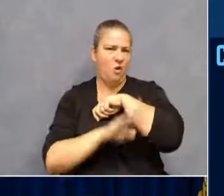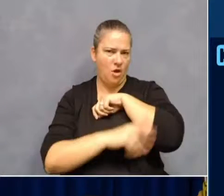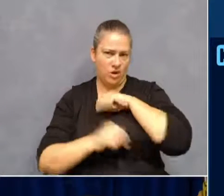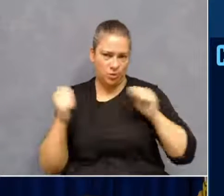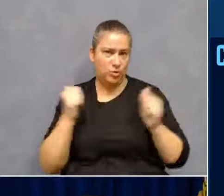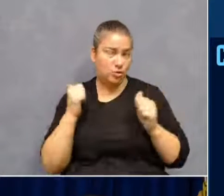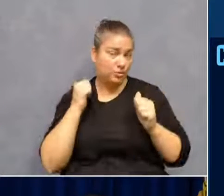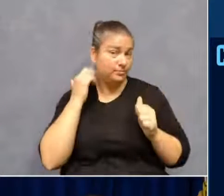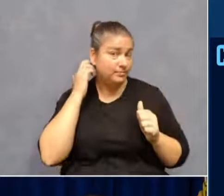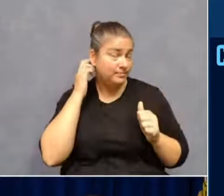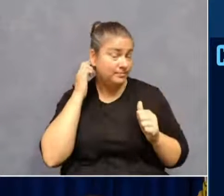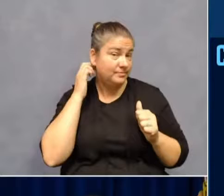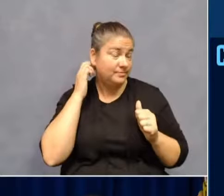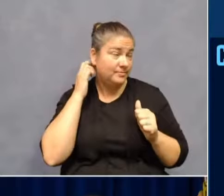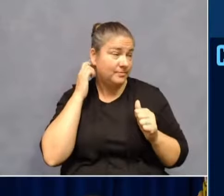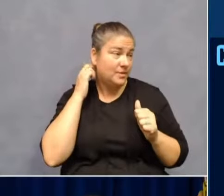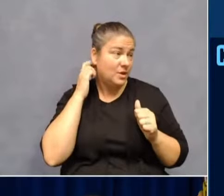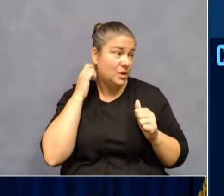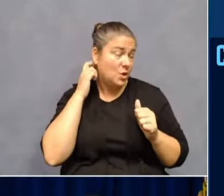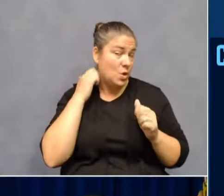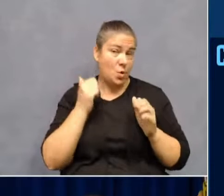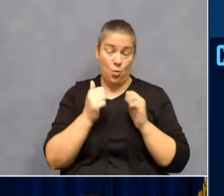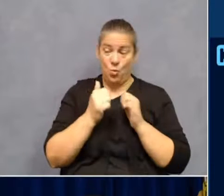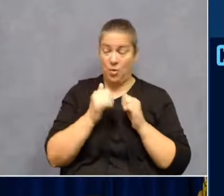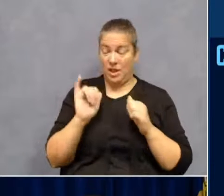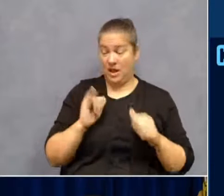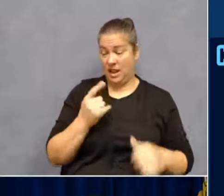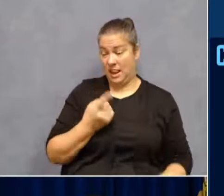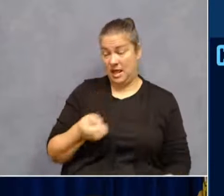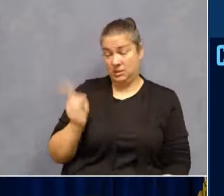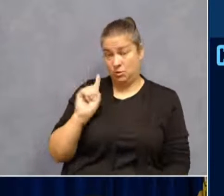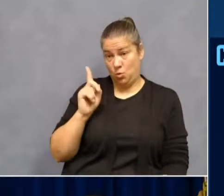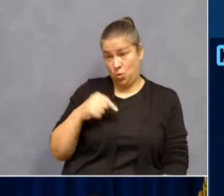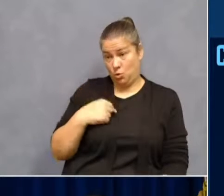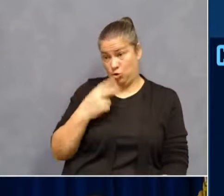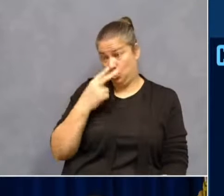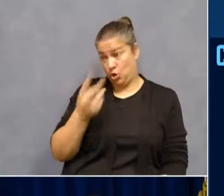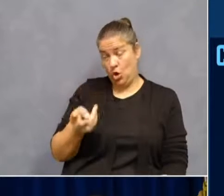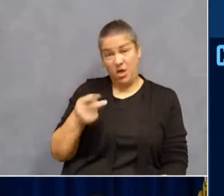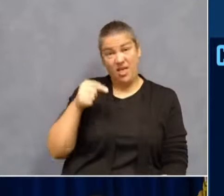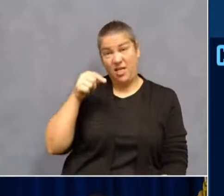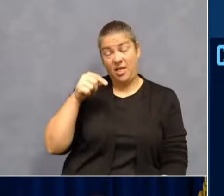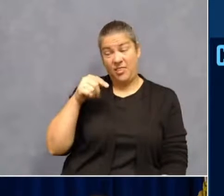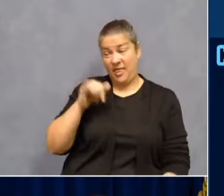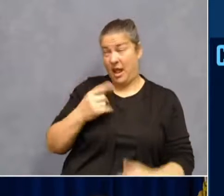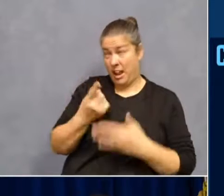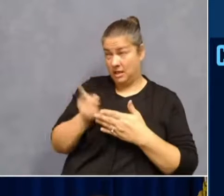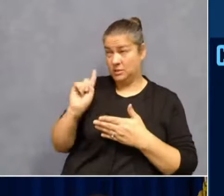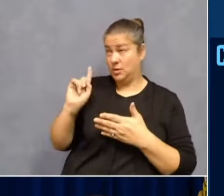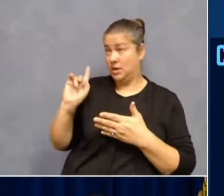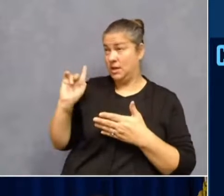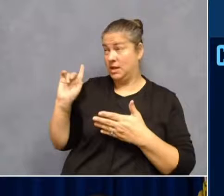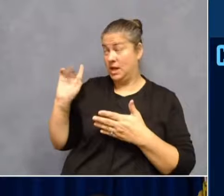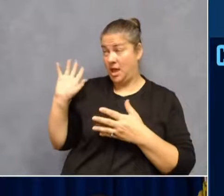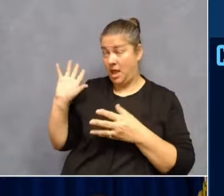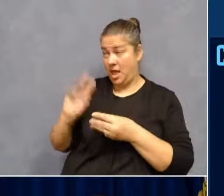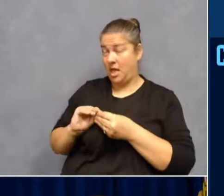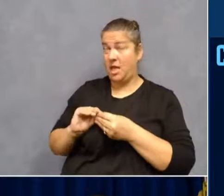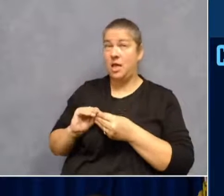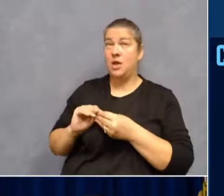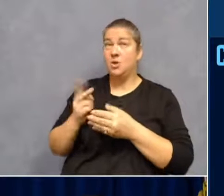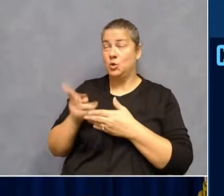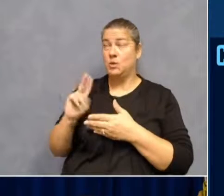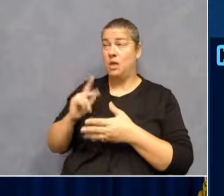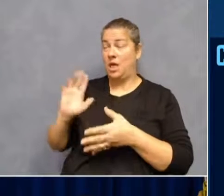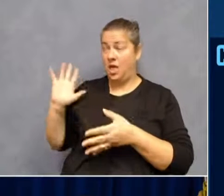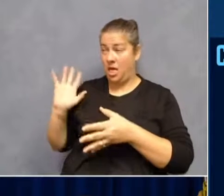saw last week, this would have been our single largest week, which means basically the line is going up and